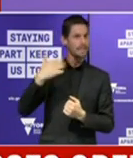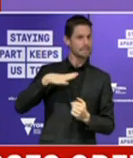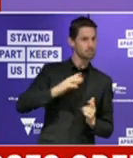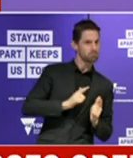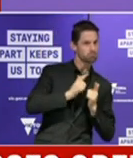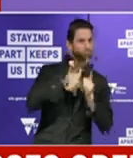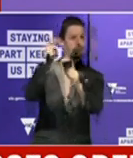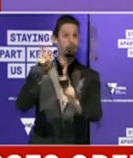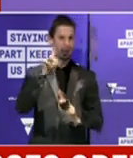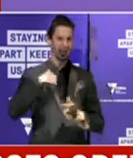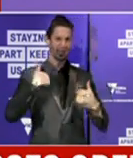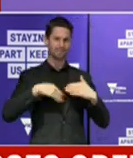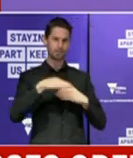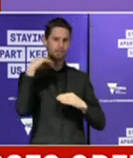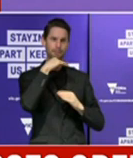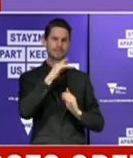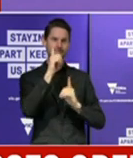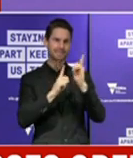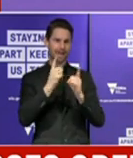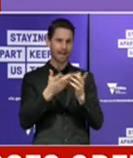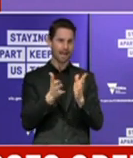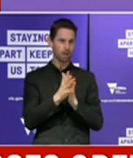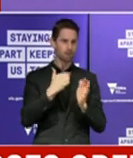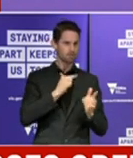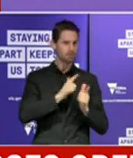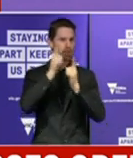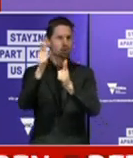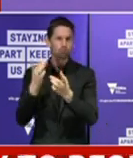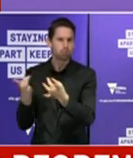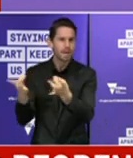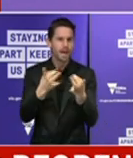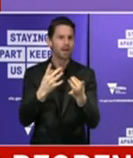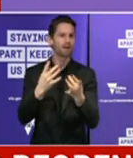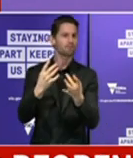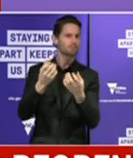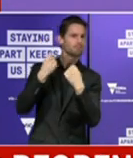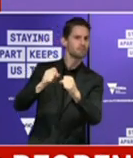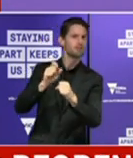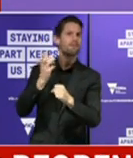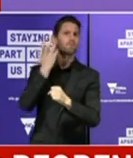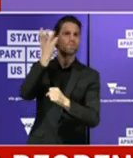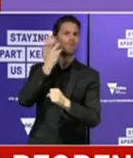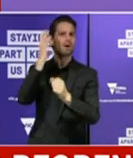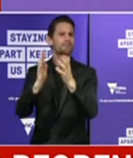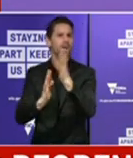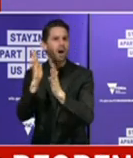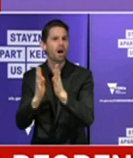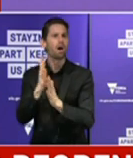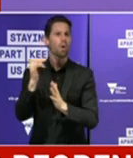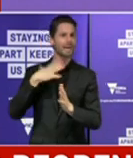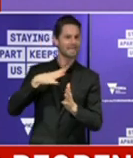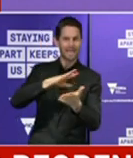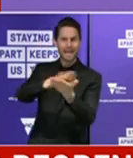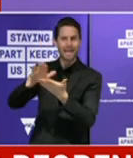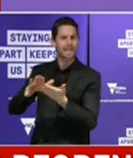and you're in Metropolitan Melbourne, to make it ready for either flood or fire, the usual activity that goes on